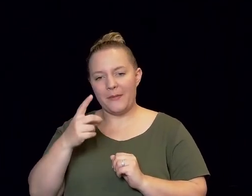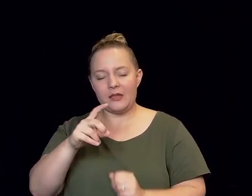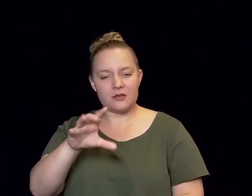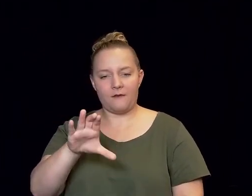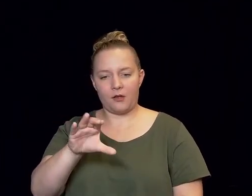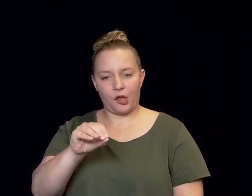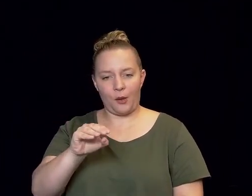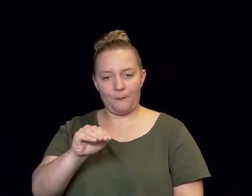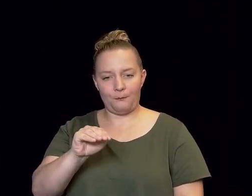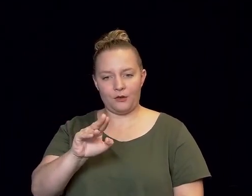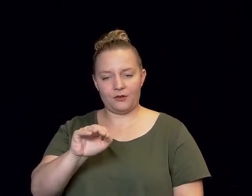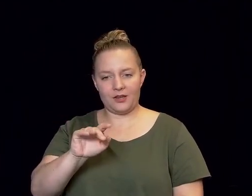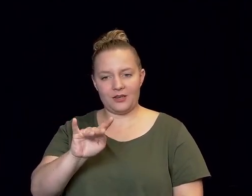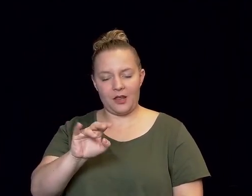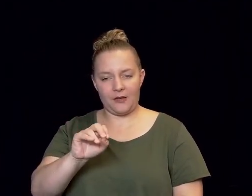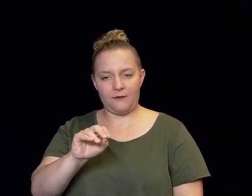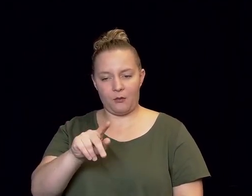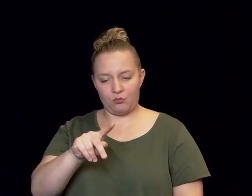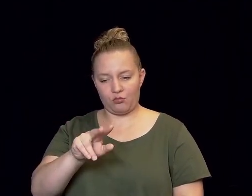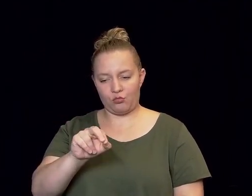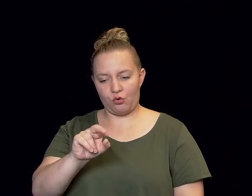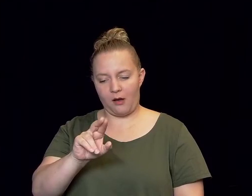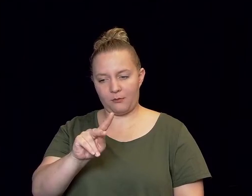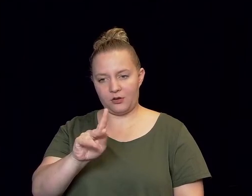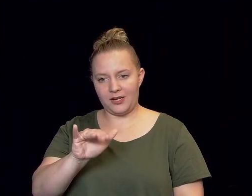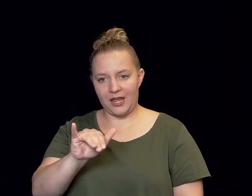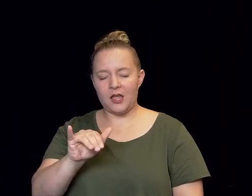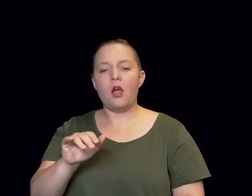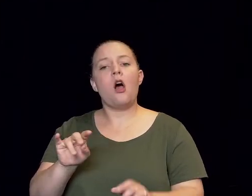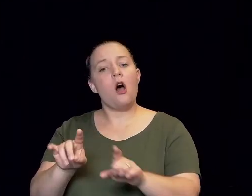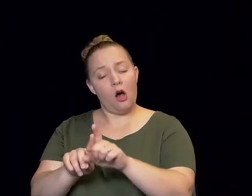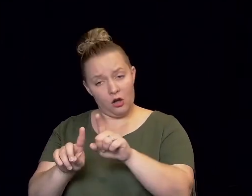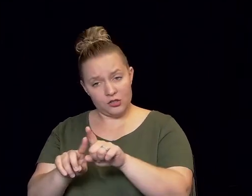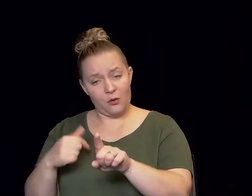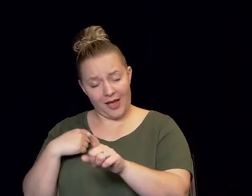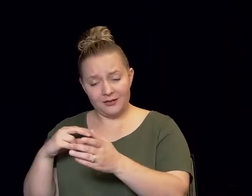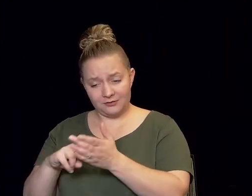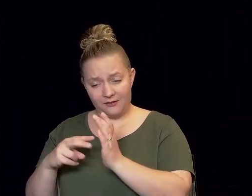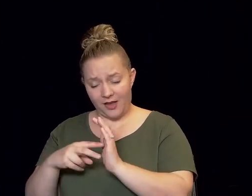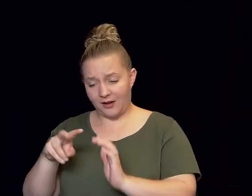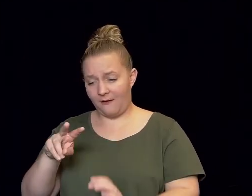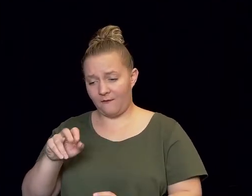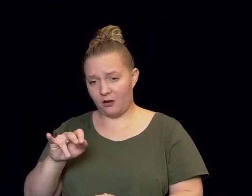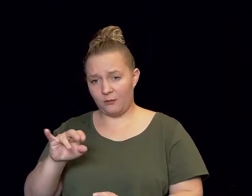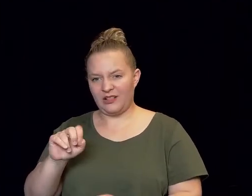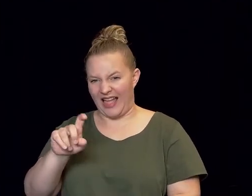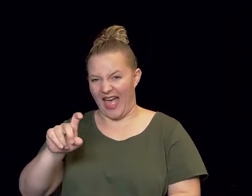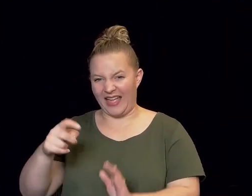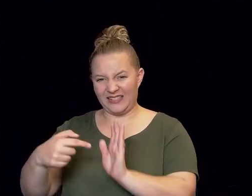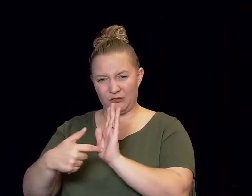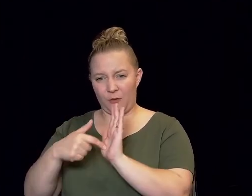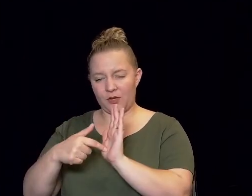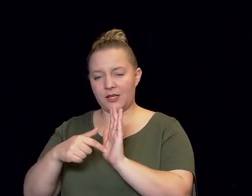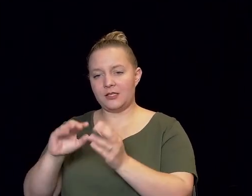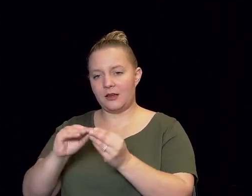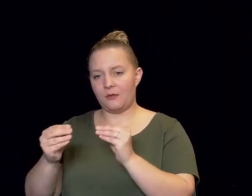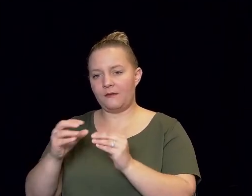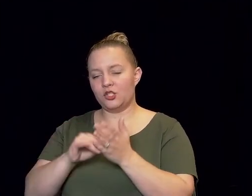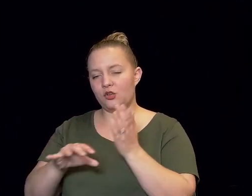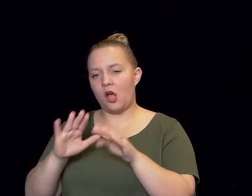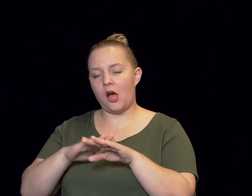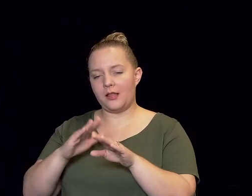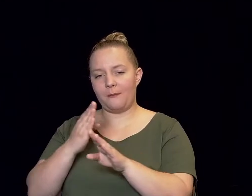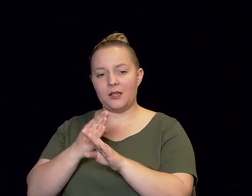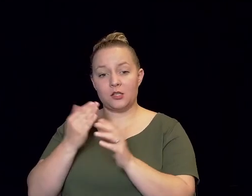I've also set up or defined a variable. So x is the number of students on the bus. All right, go ahead and pause to